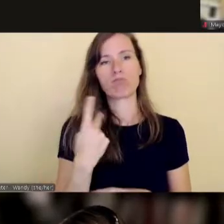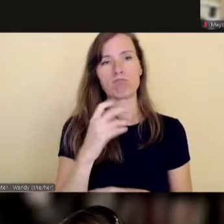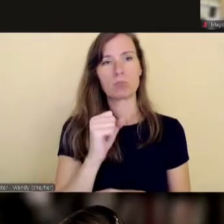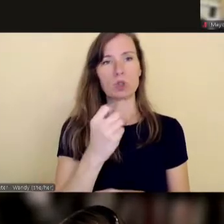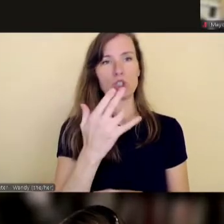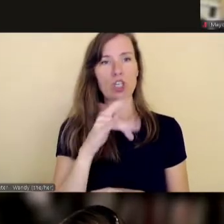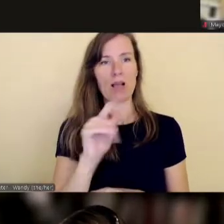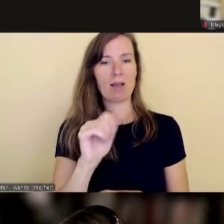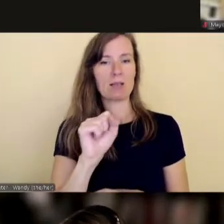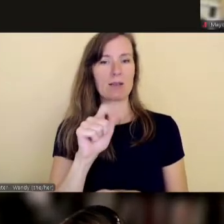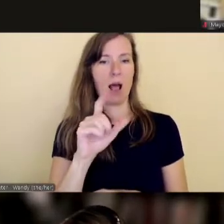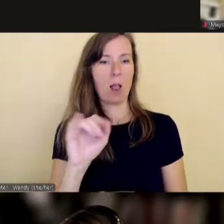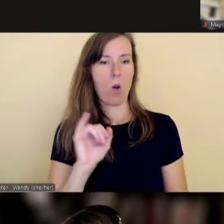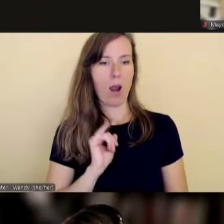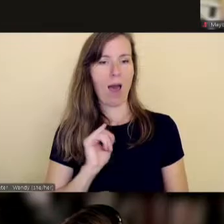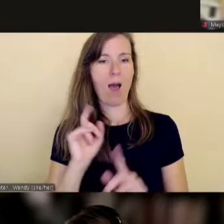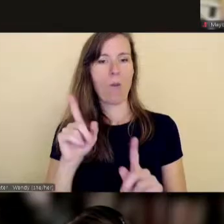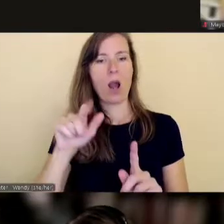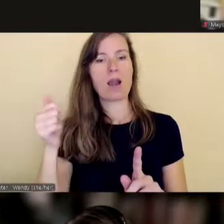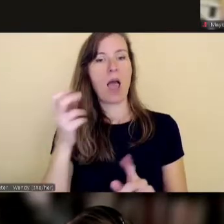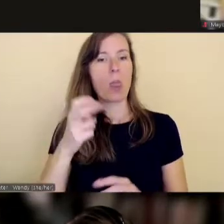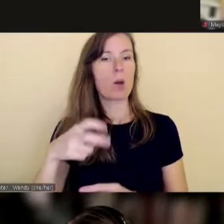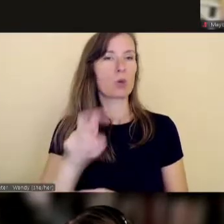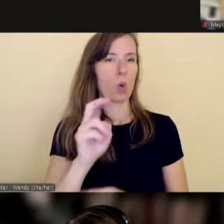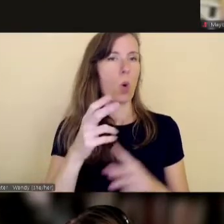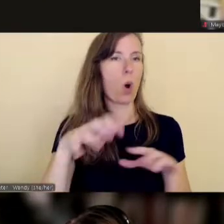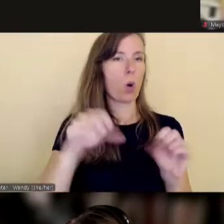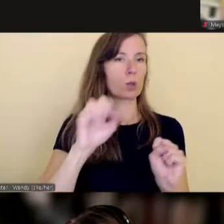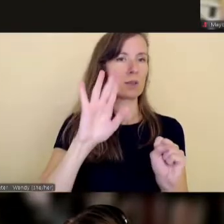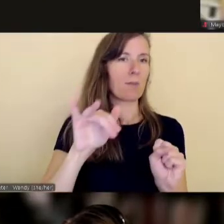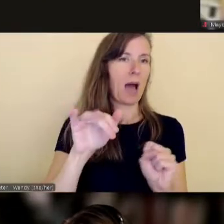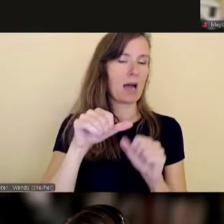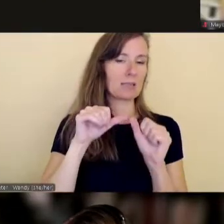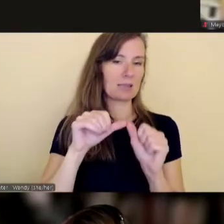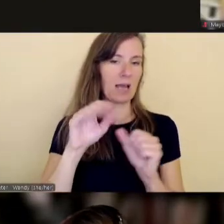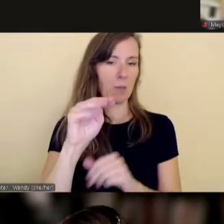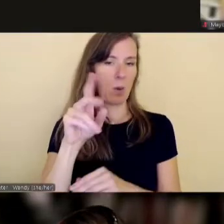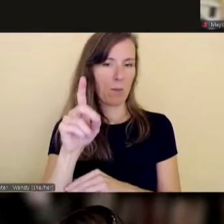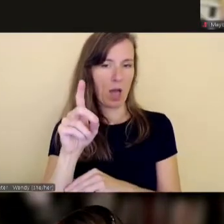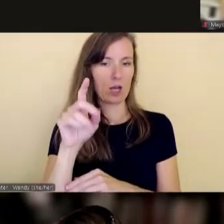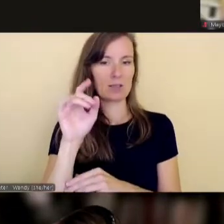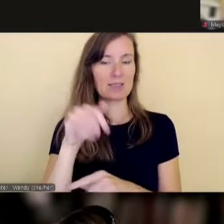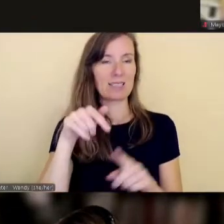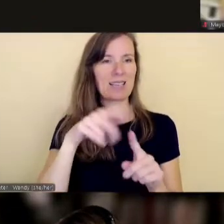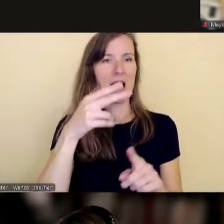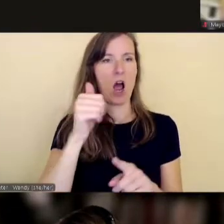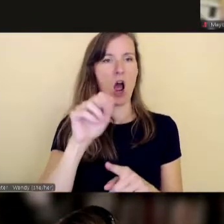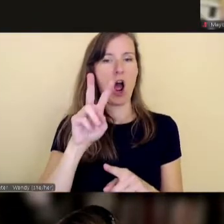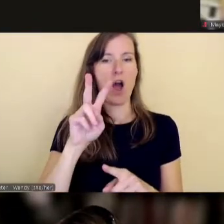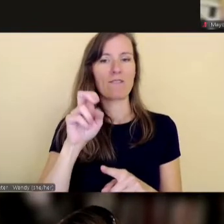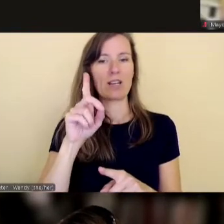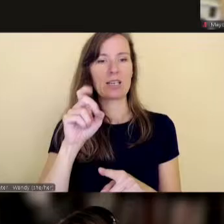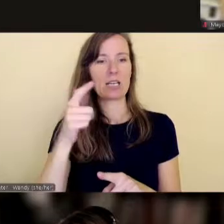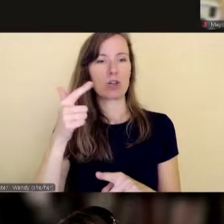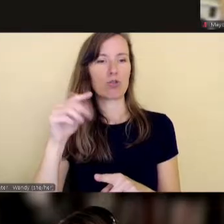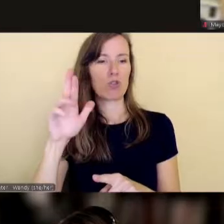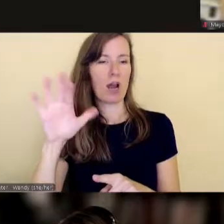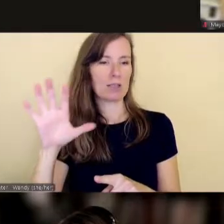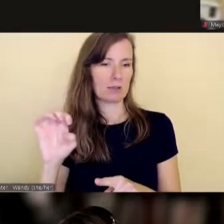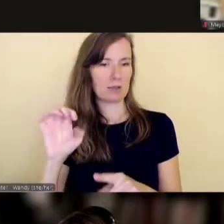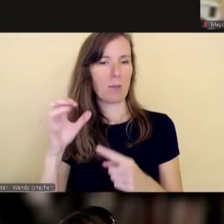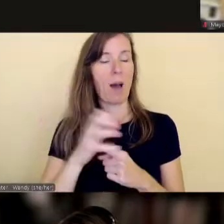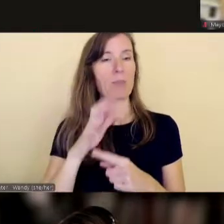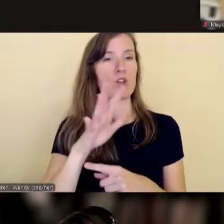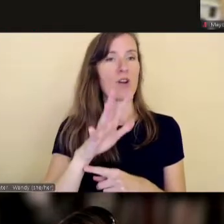grassroots 501c3 organization now in its 15th year of operation. They describe their model as volunteer-led and government-supported. They